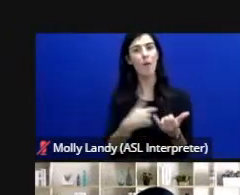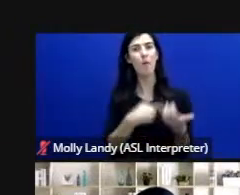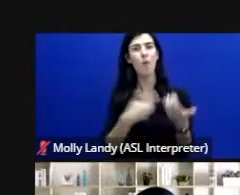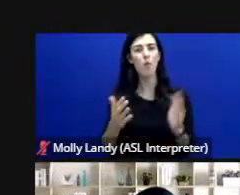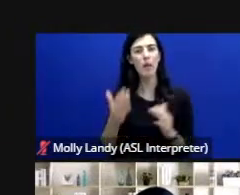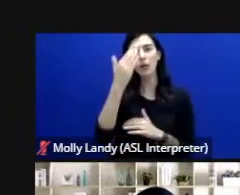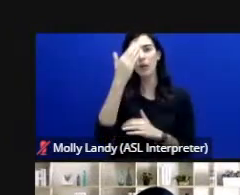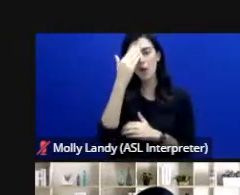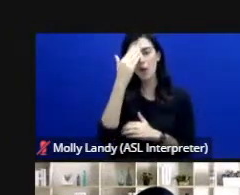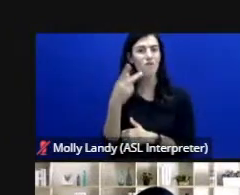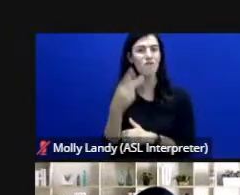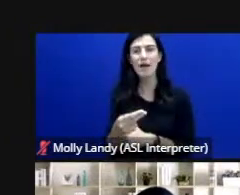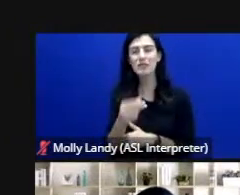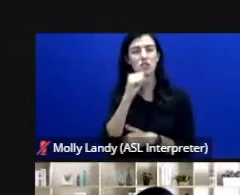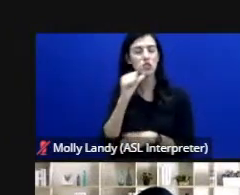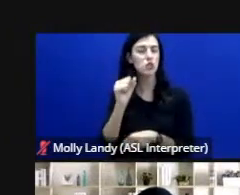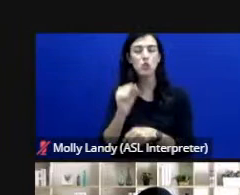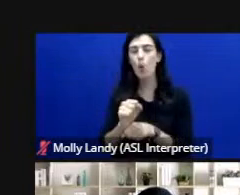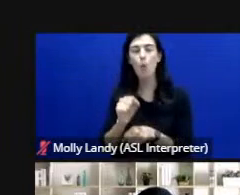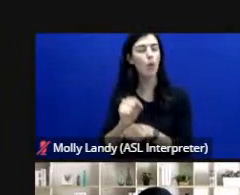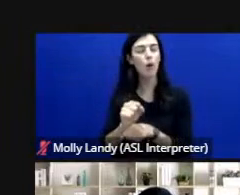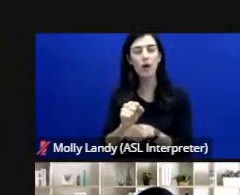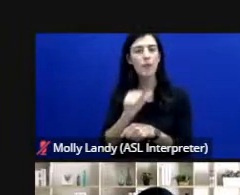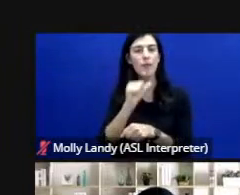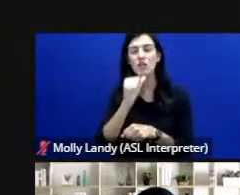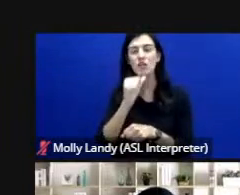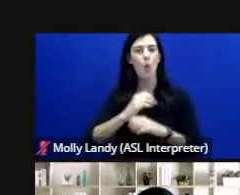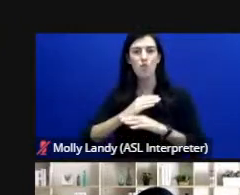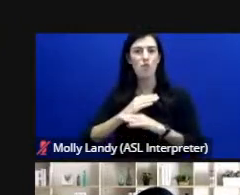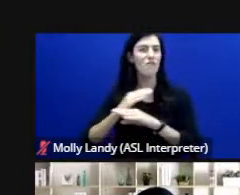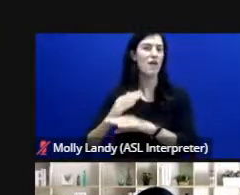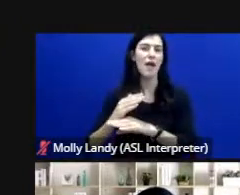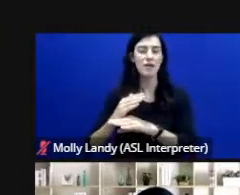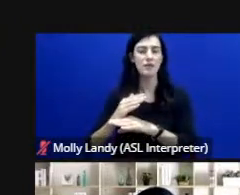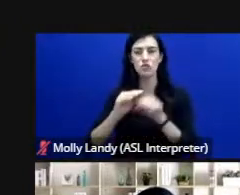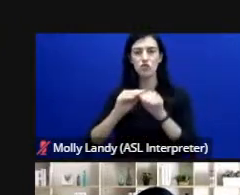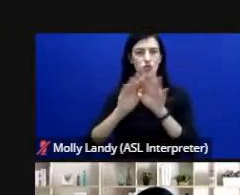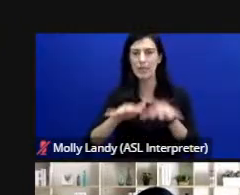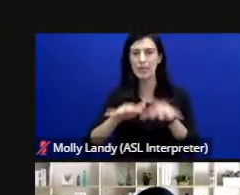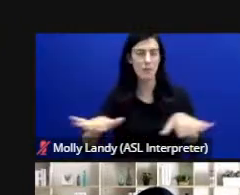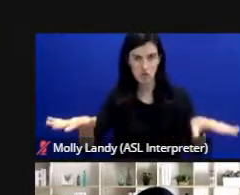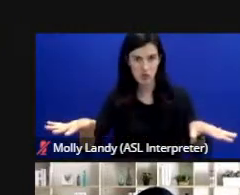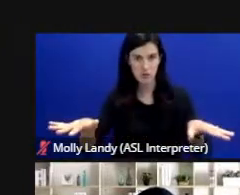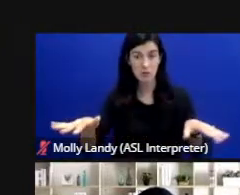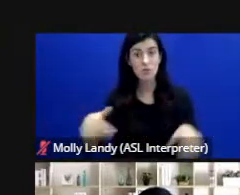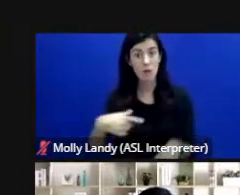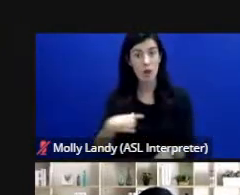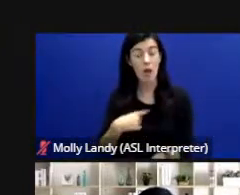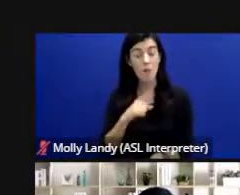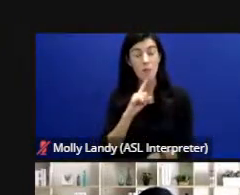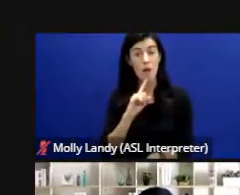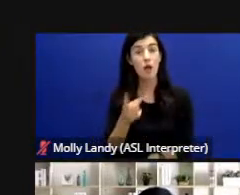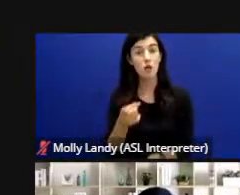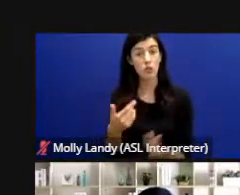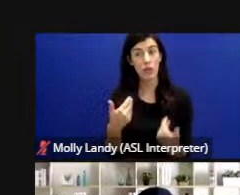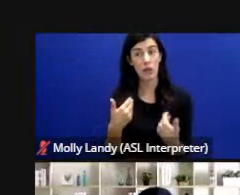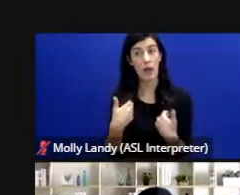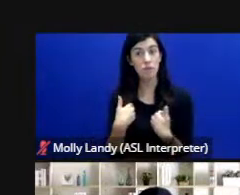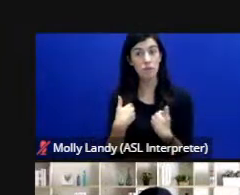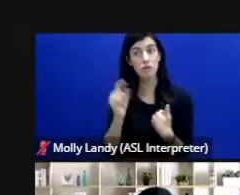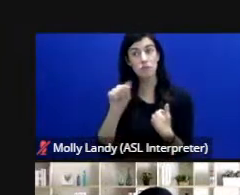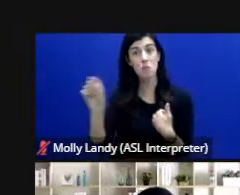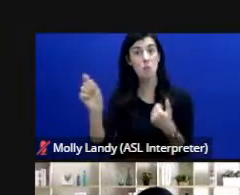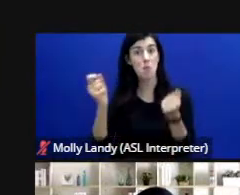work at preventing contagion and preventing transmission, I'm actually having a lot of businesses,